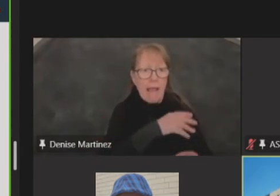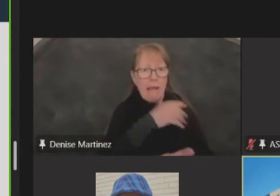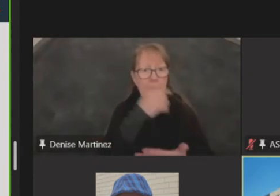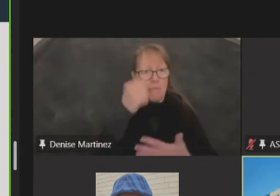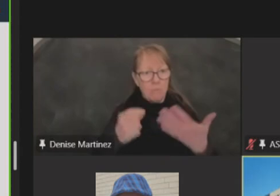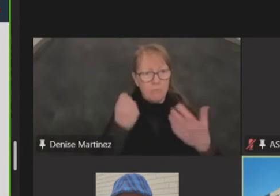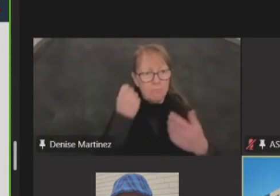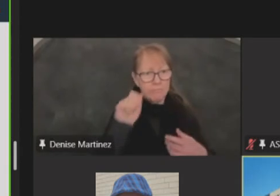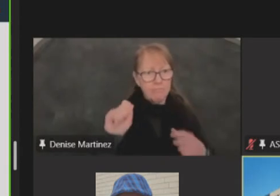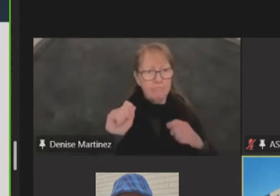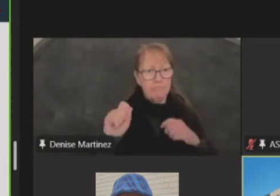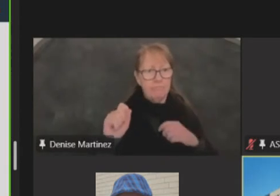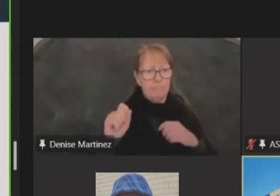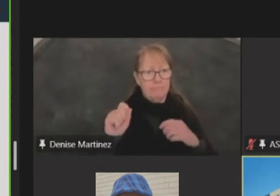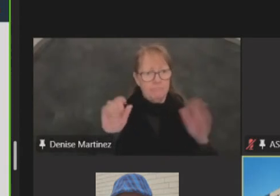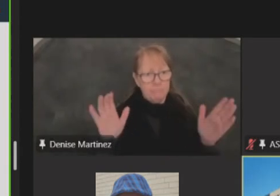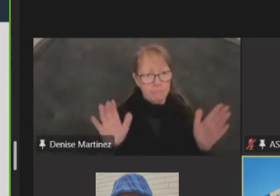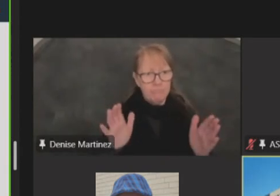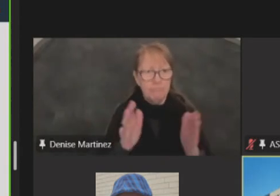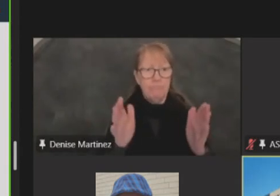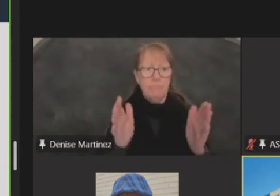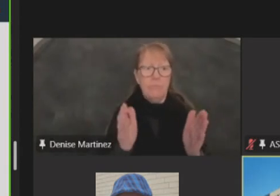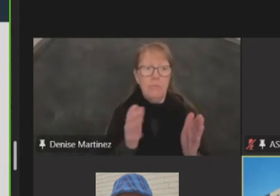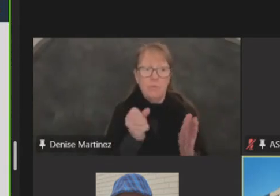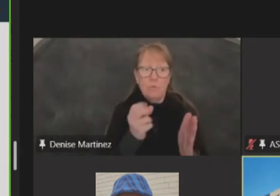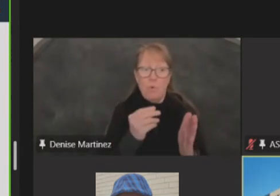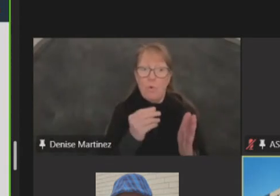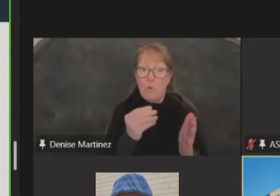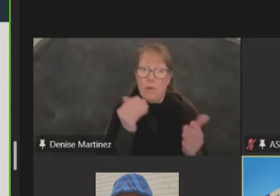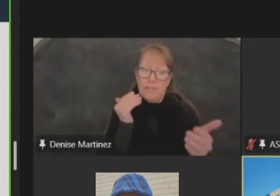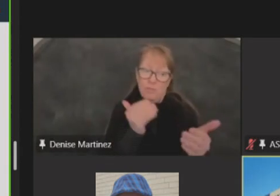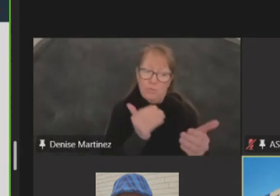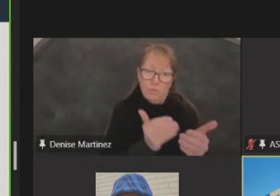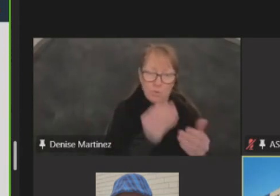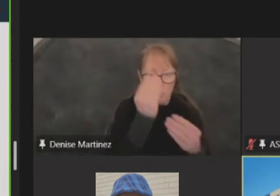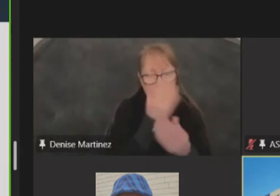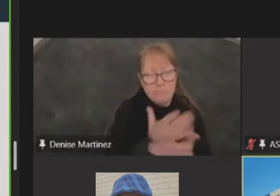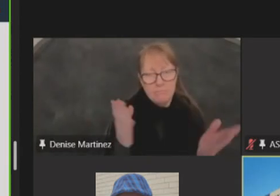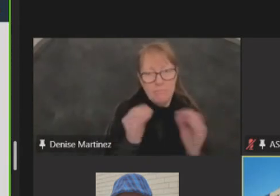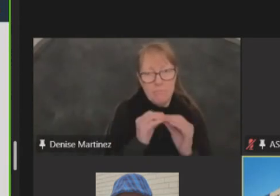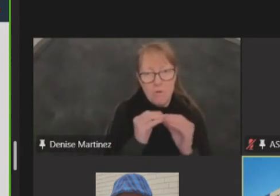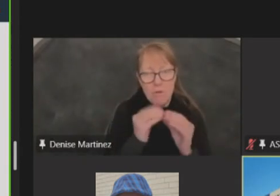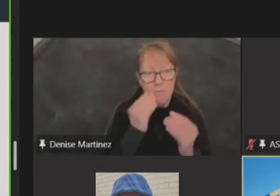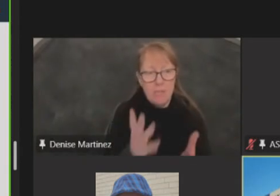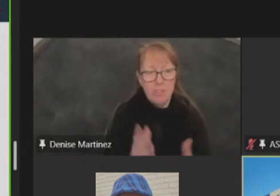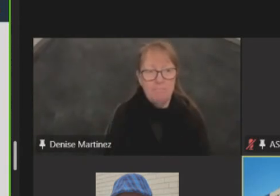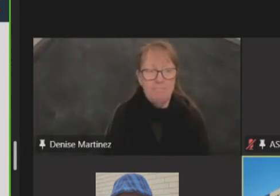information on that as we get closer to the day. Next slide.